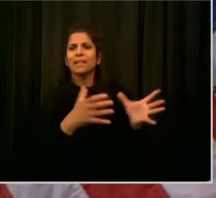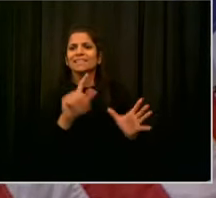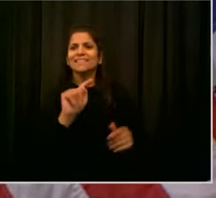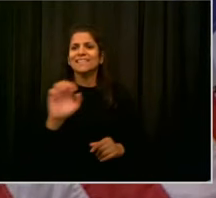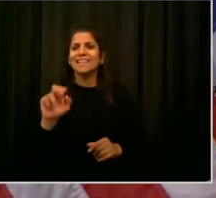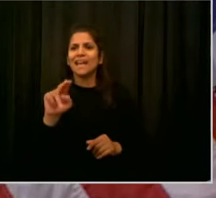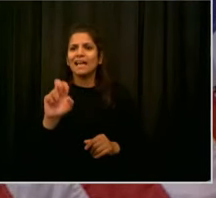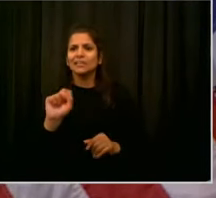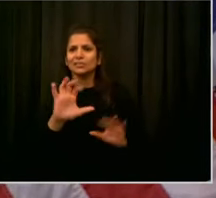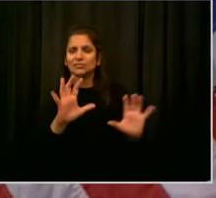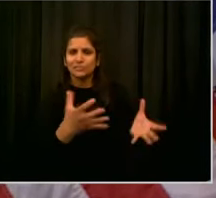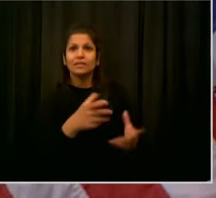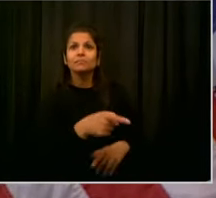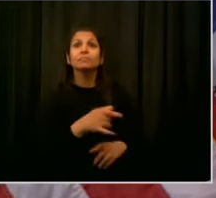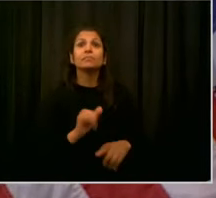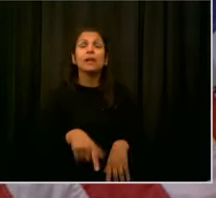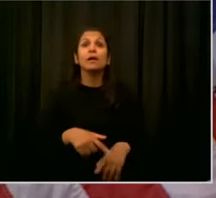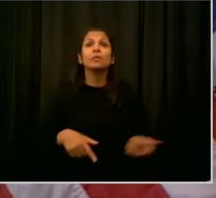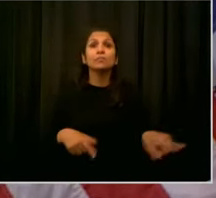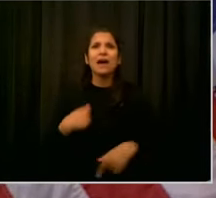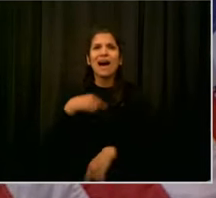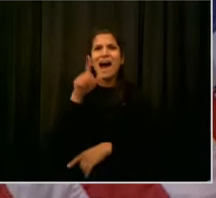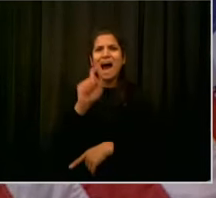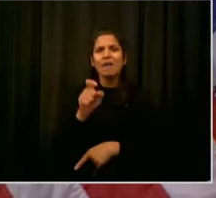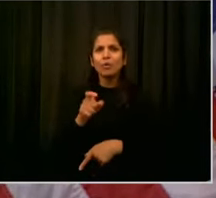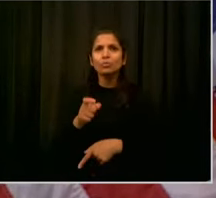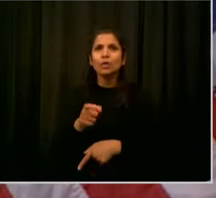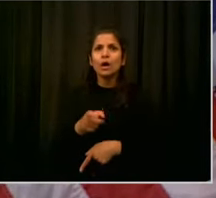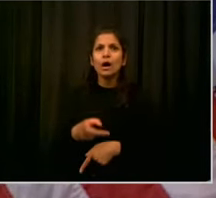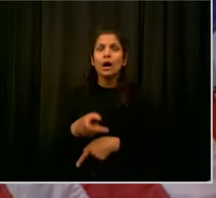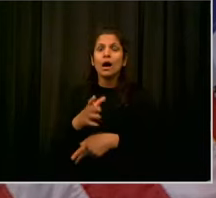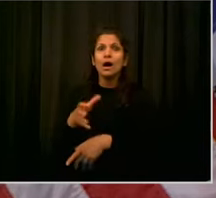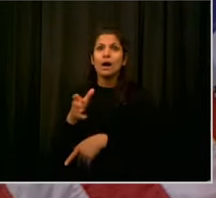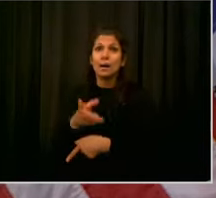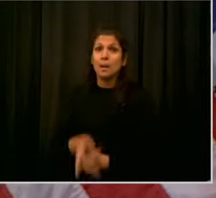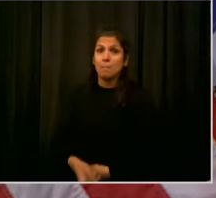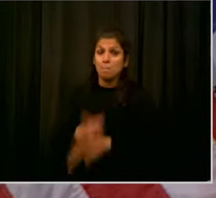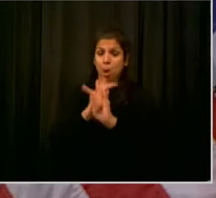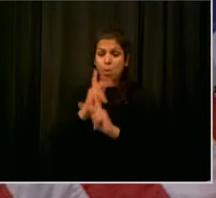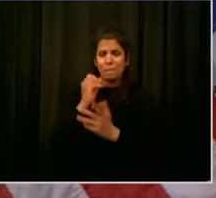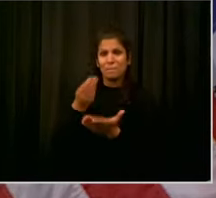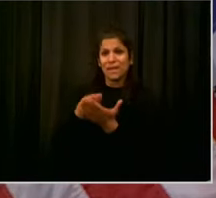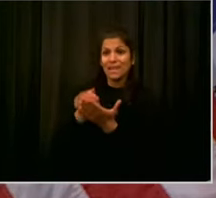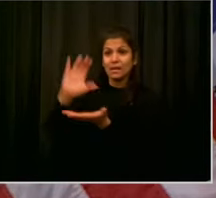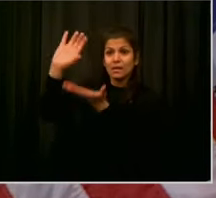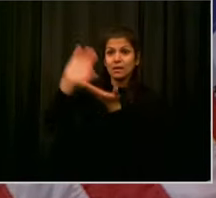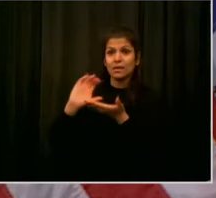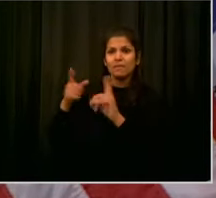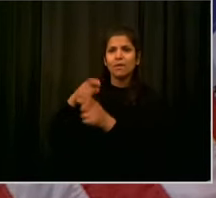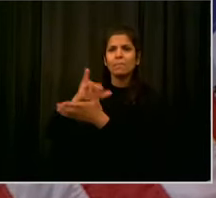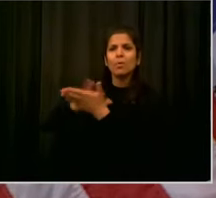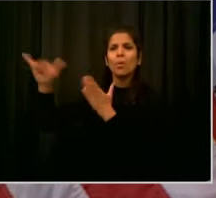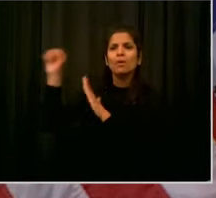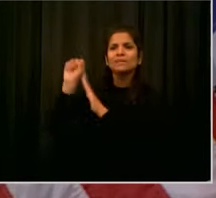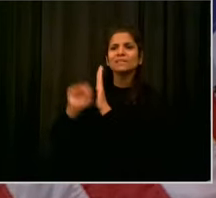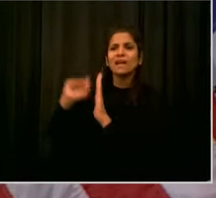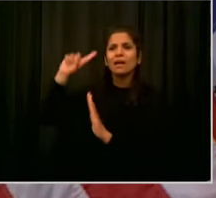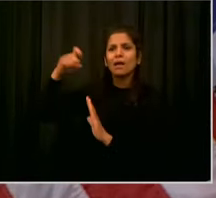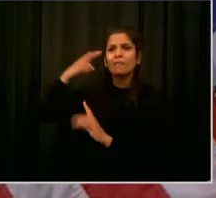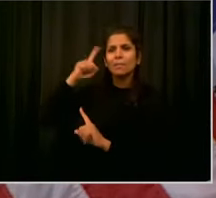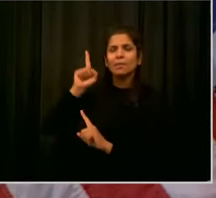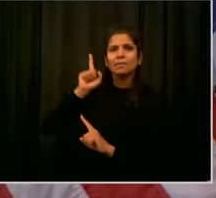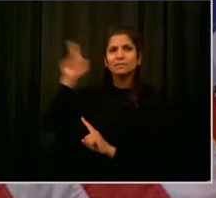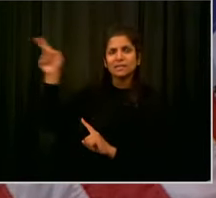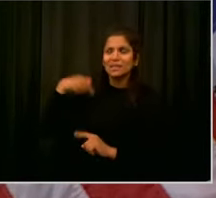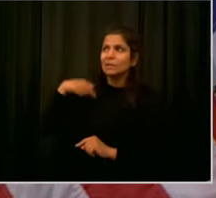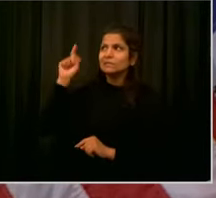from Albany. It's made all the more pertinent by the events of the last days. We're going to work for both those things in the month of June. If we get that, we're going to be